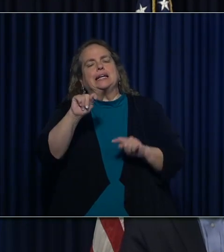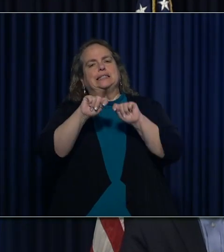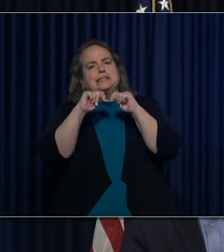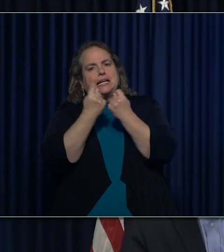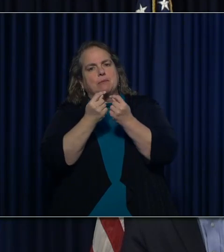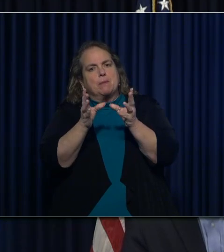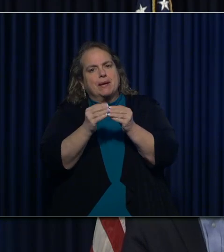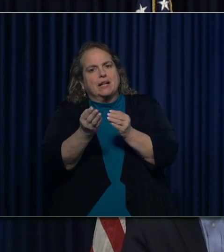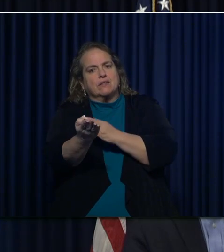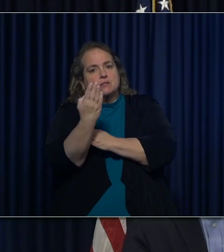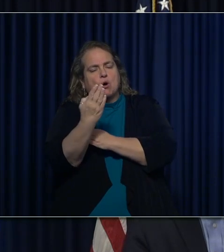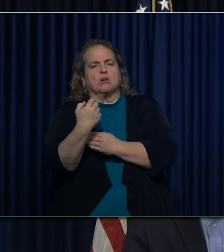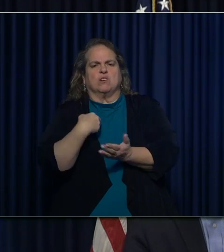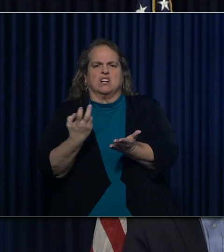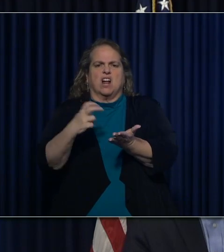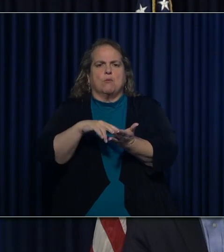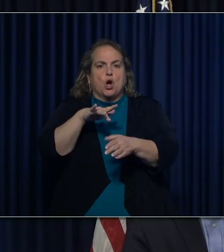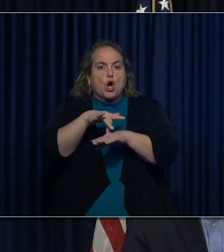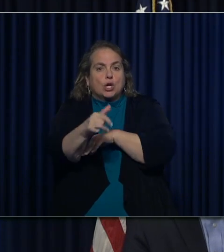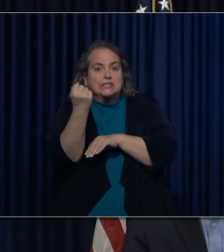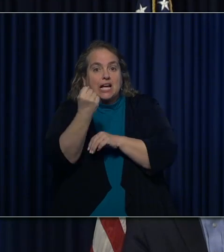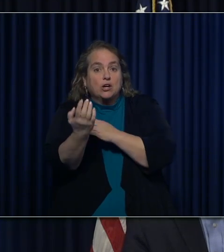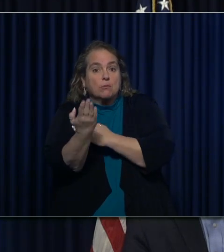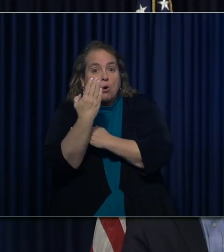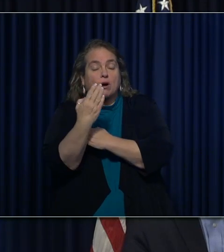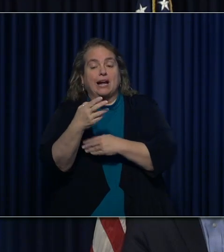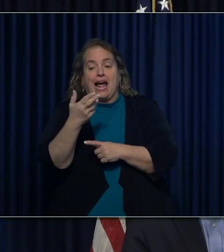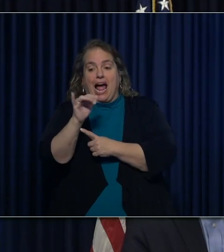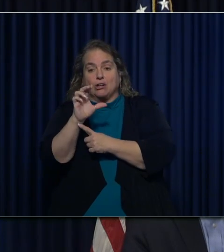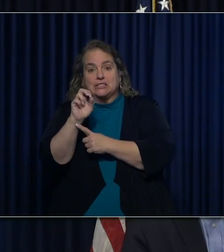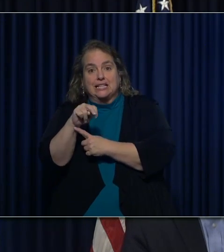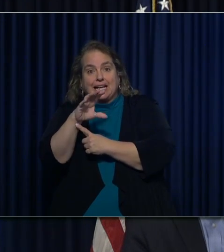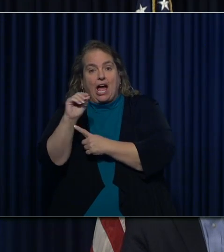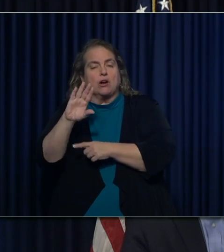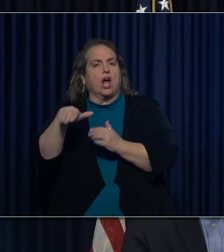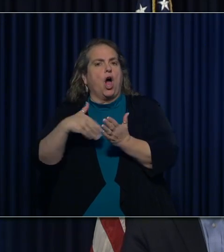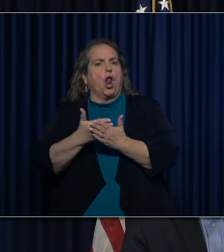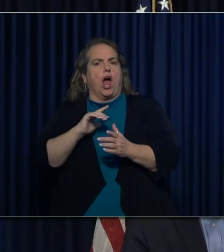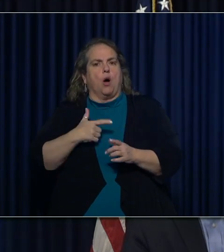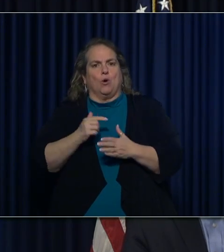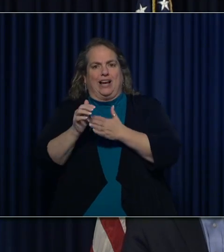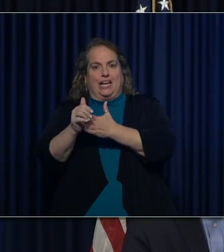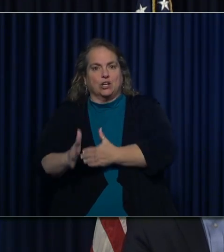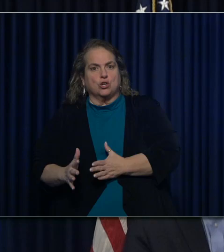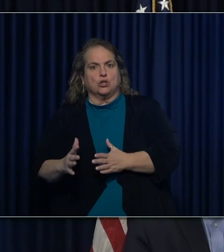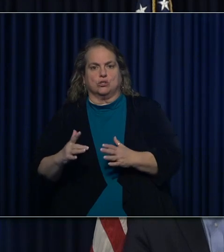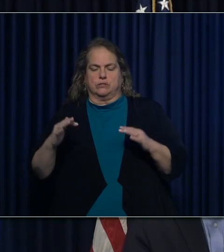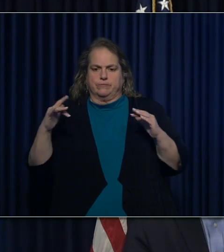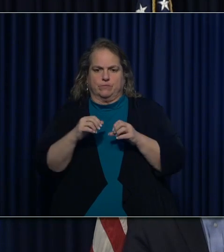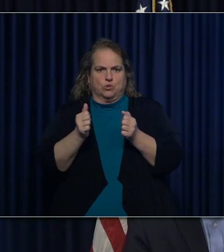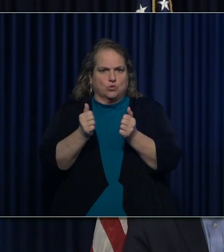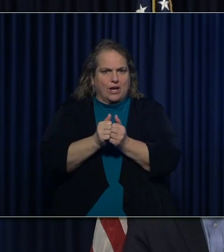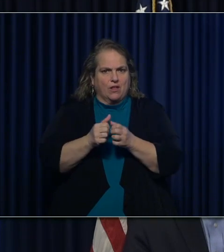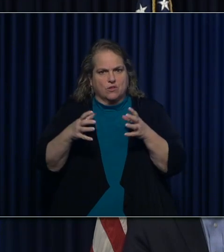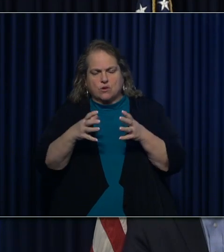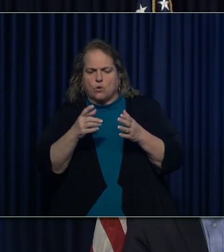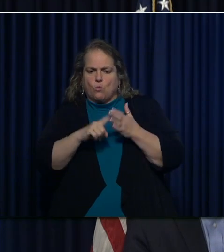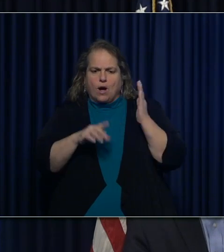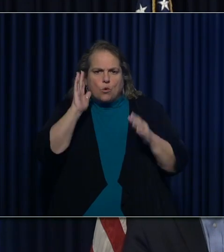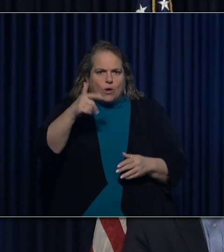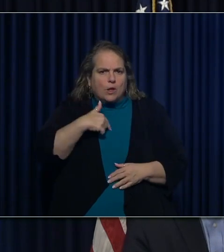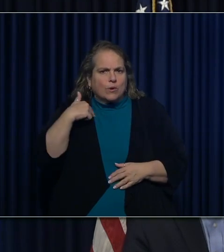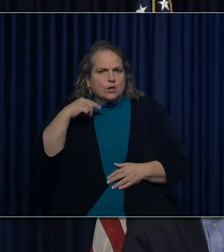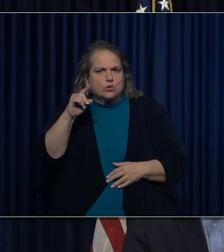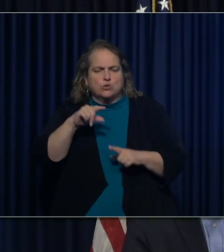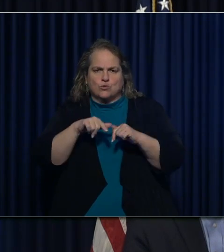up early on Saturday morning in Harrison County. All of our leaders came together and talked about what we're going to do to tackle this head